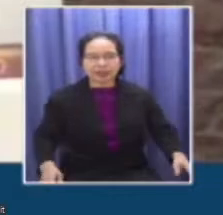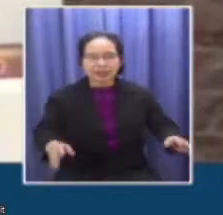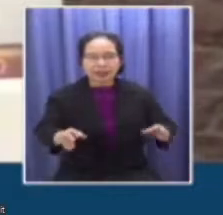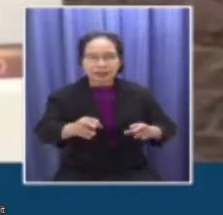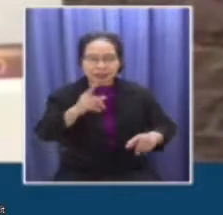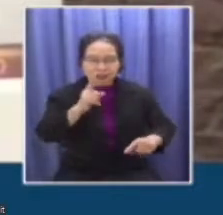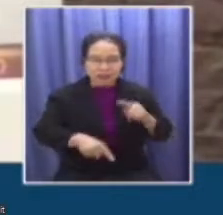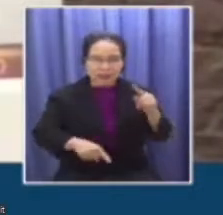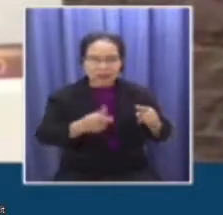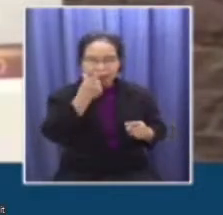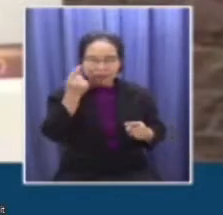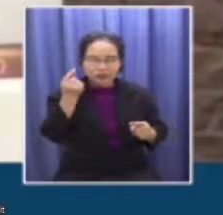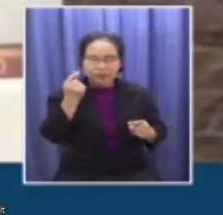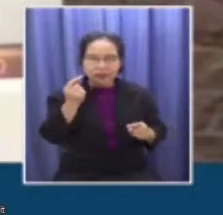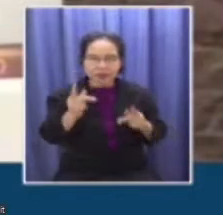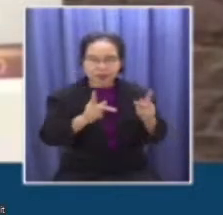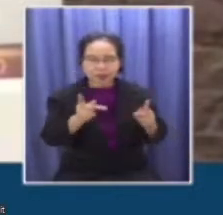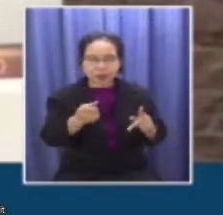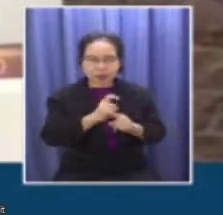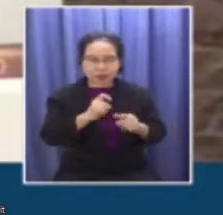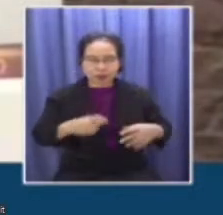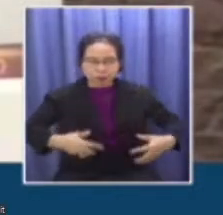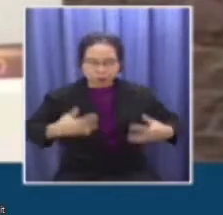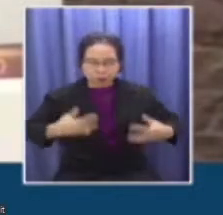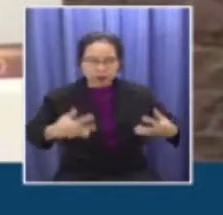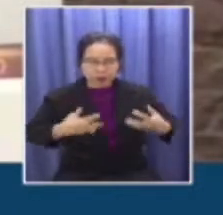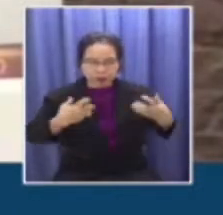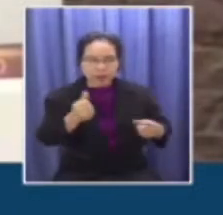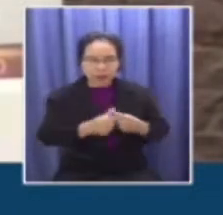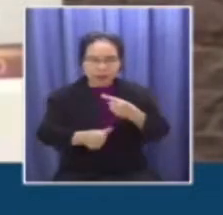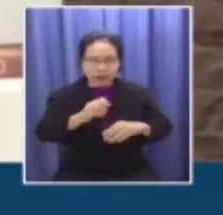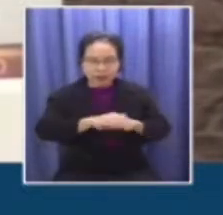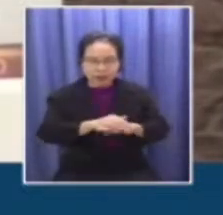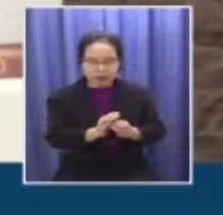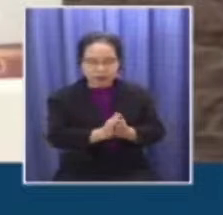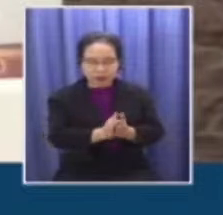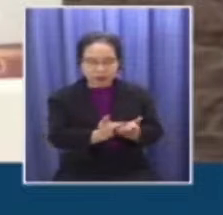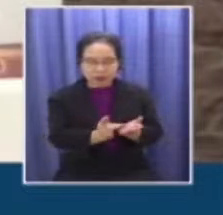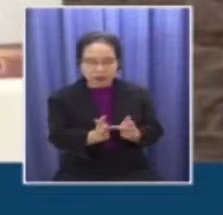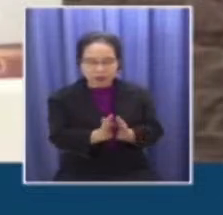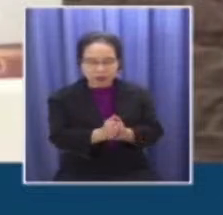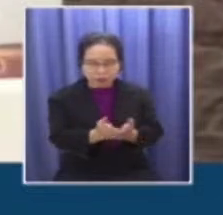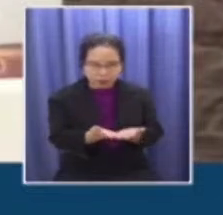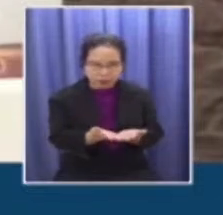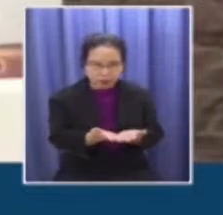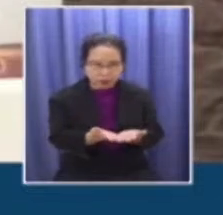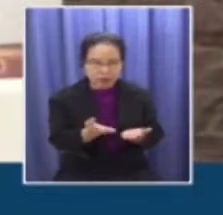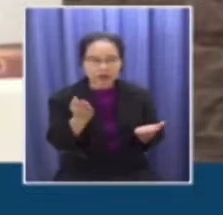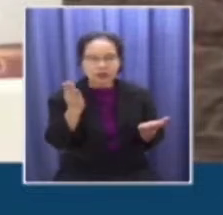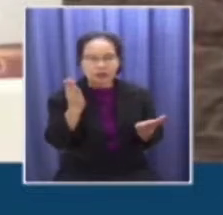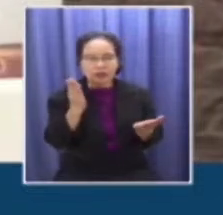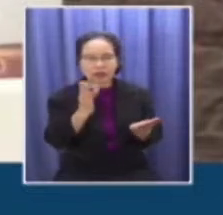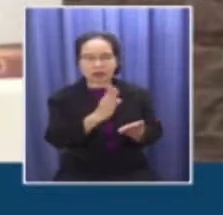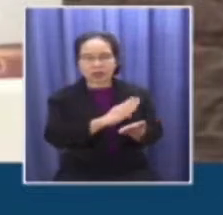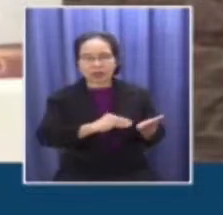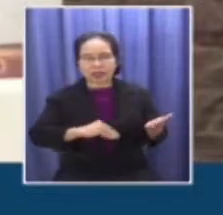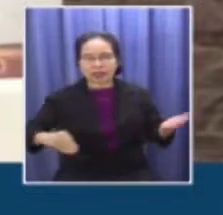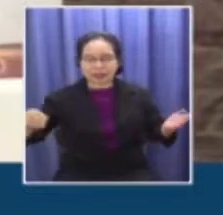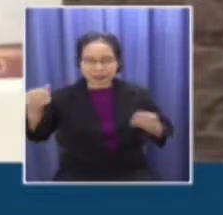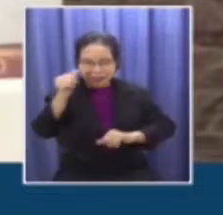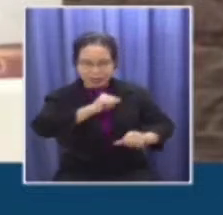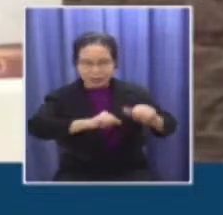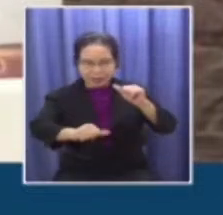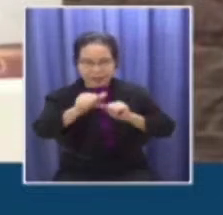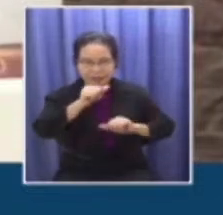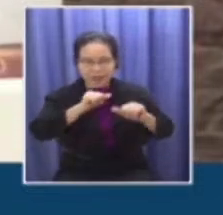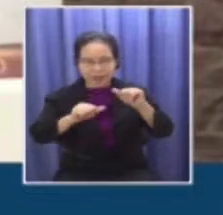if it's impossible for apes to come from human, it is equally impossible for man to